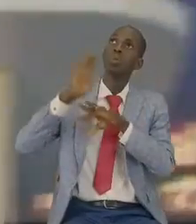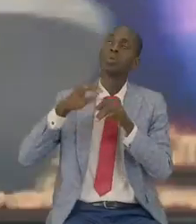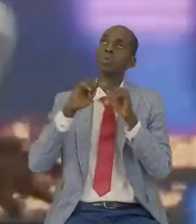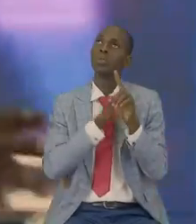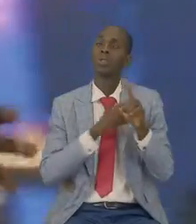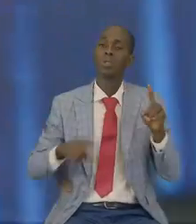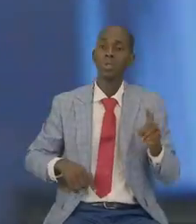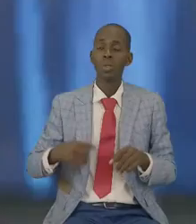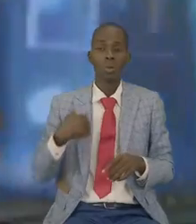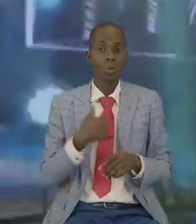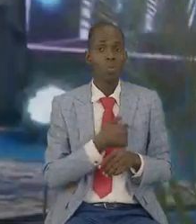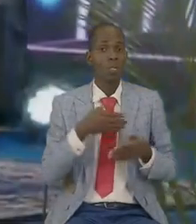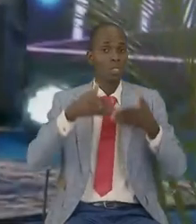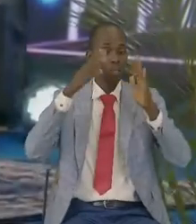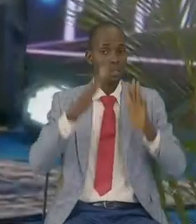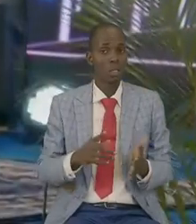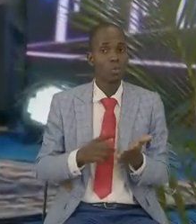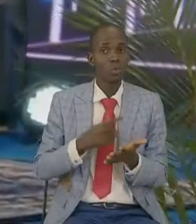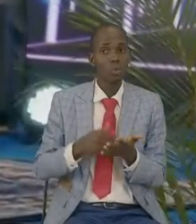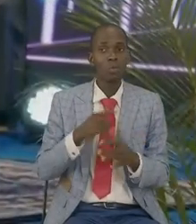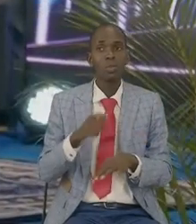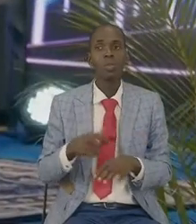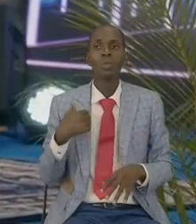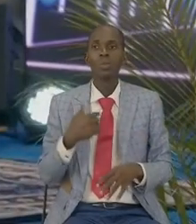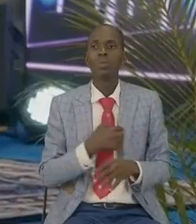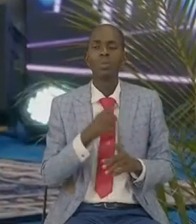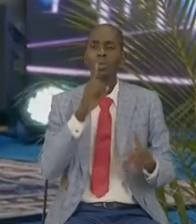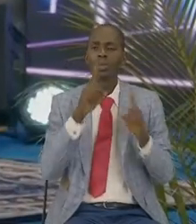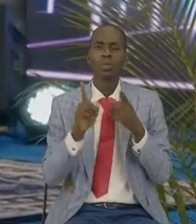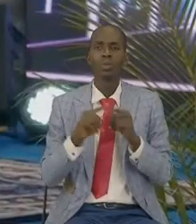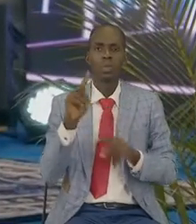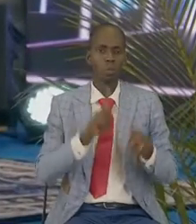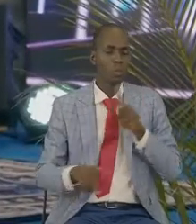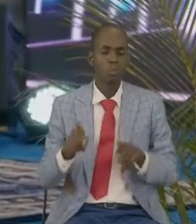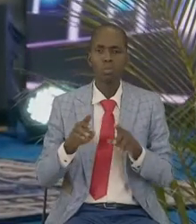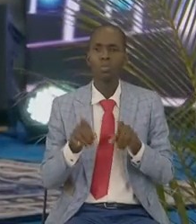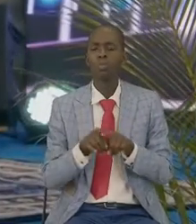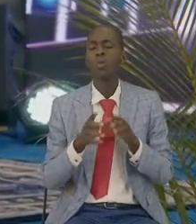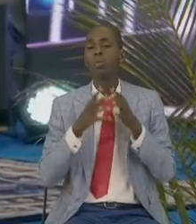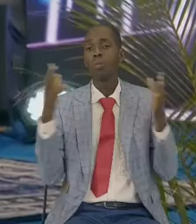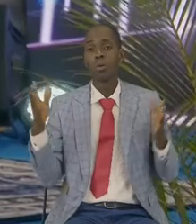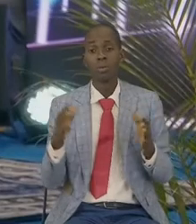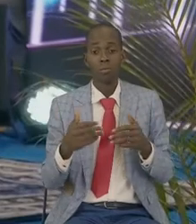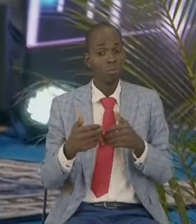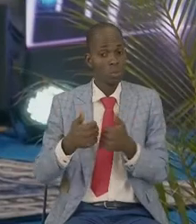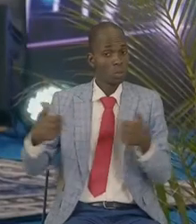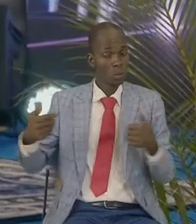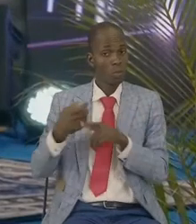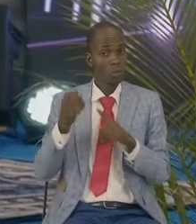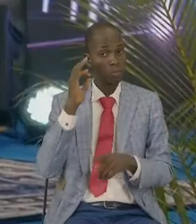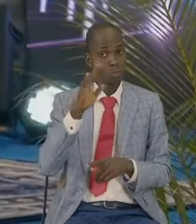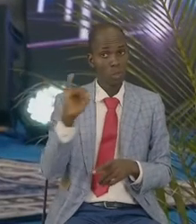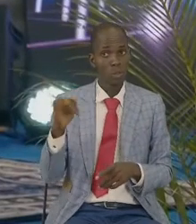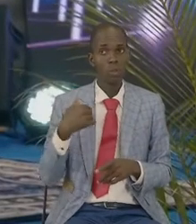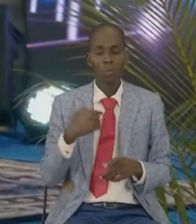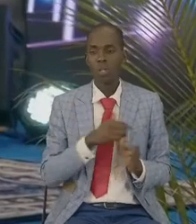leaders, sometimes we talk to the people too much. Apart from preaching, after the preaching, then we leave the preaching